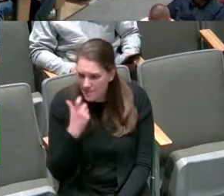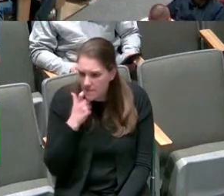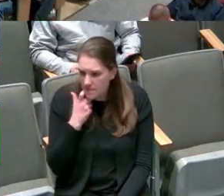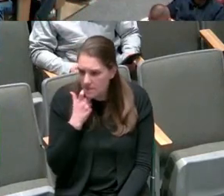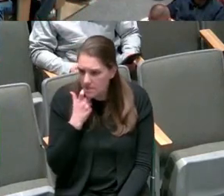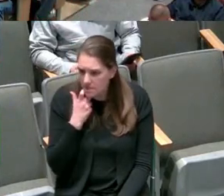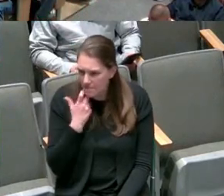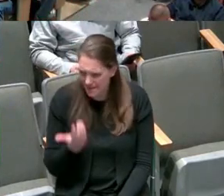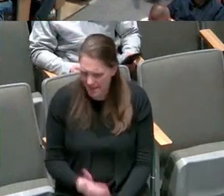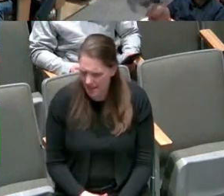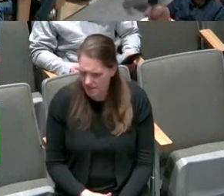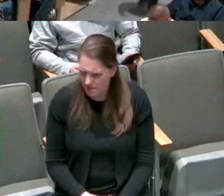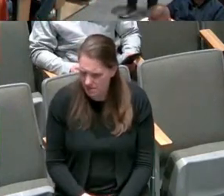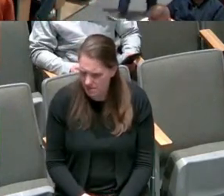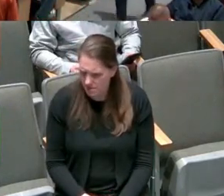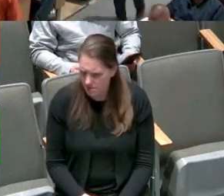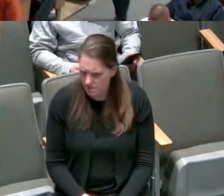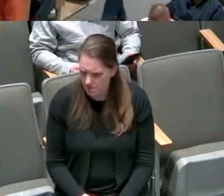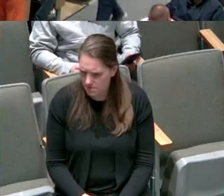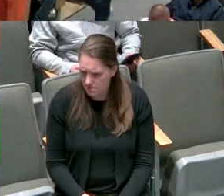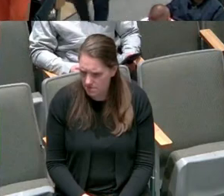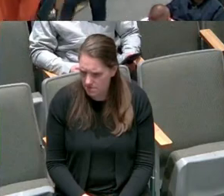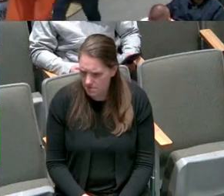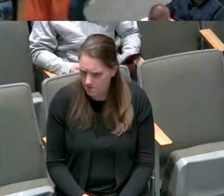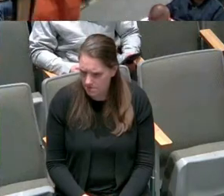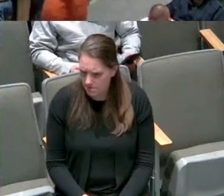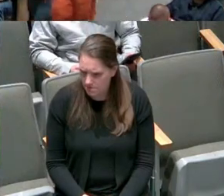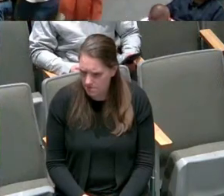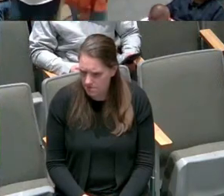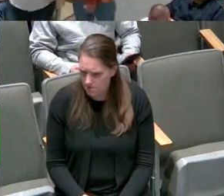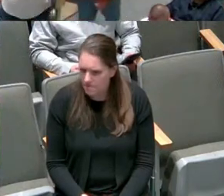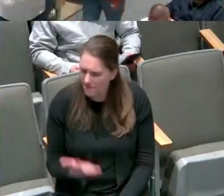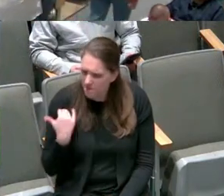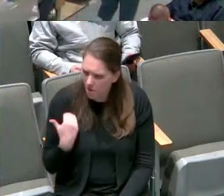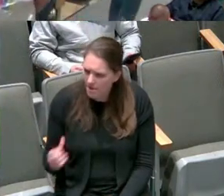Center back 11. thank you